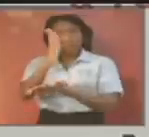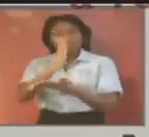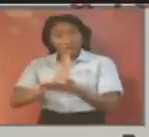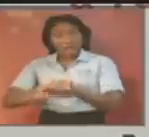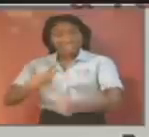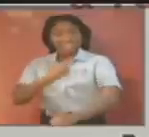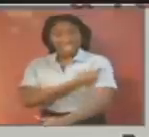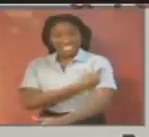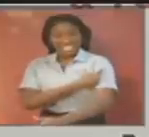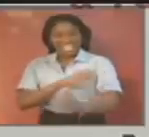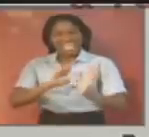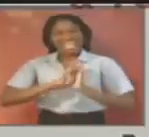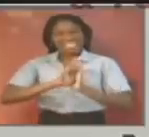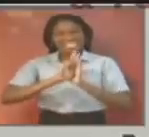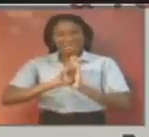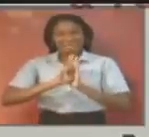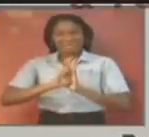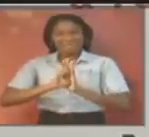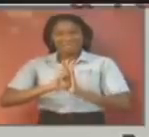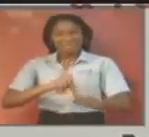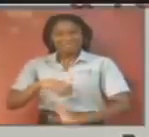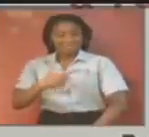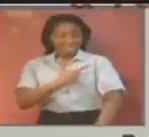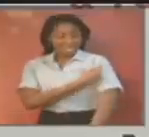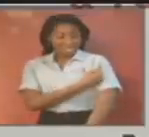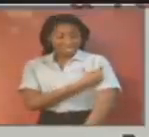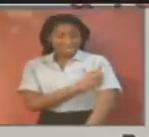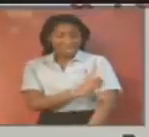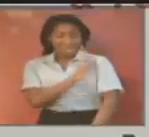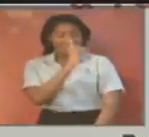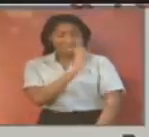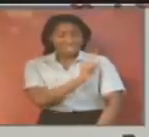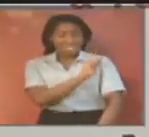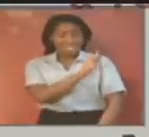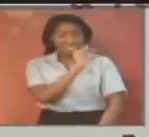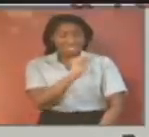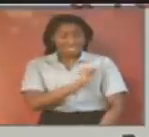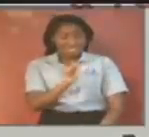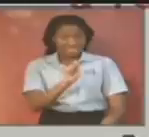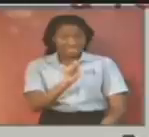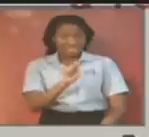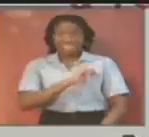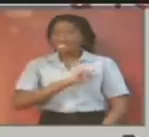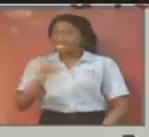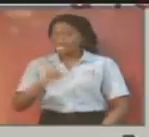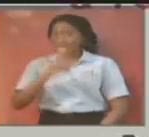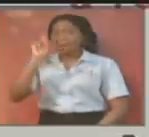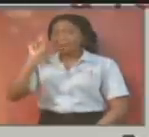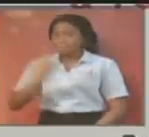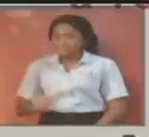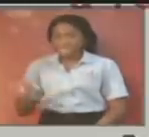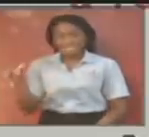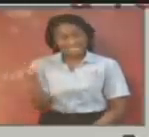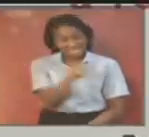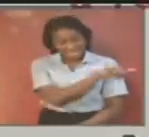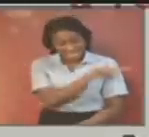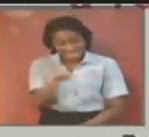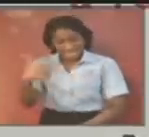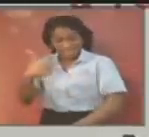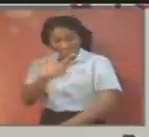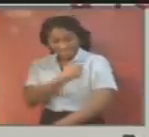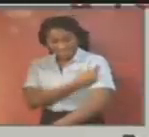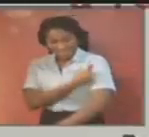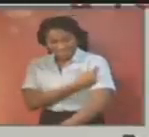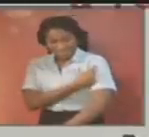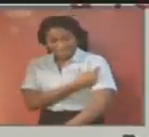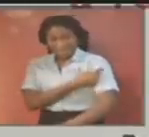example, AstraZeneca you have as a first dose, you give AstraZeneca as a second dose. Sinopharm you get as a first dose, you use it as a second dose.